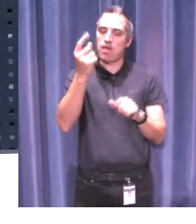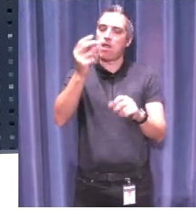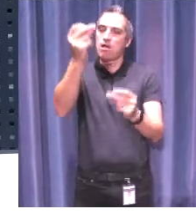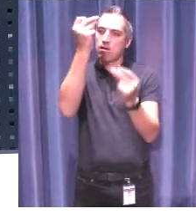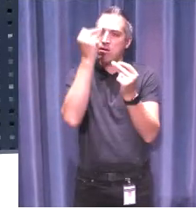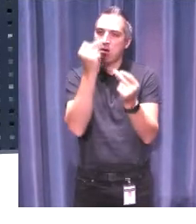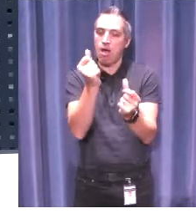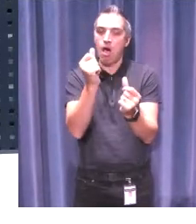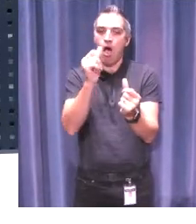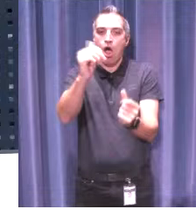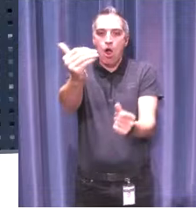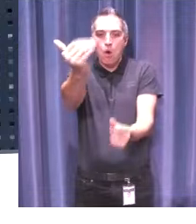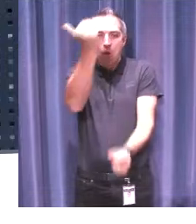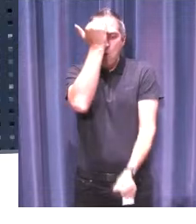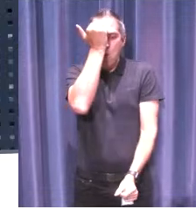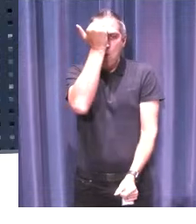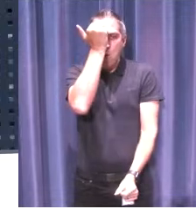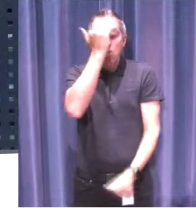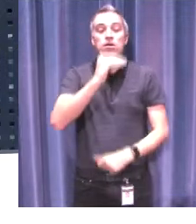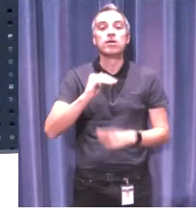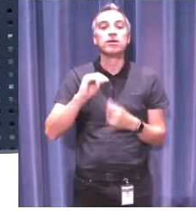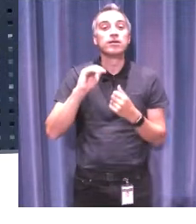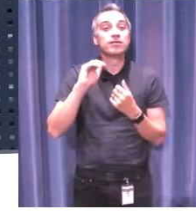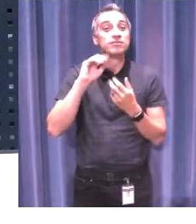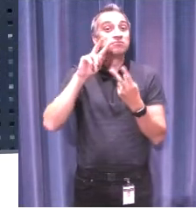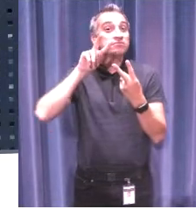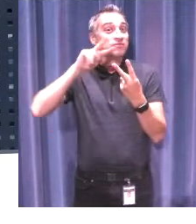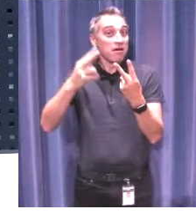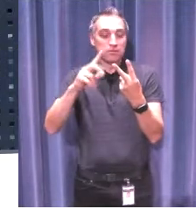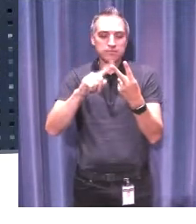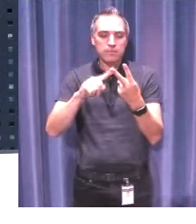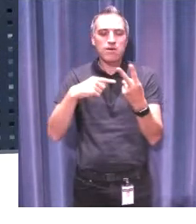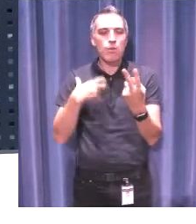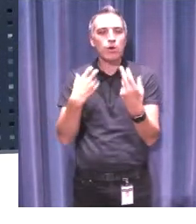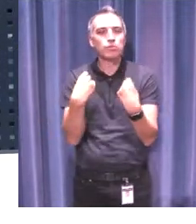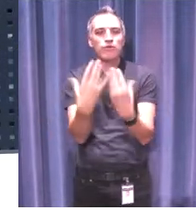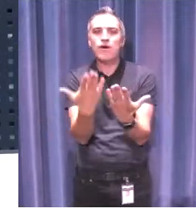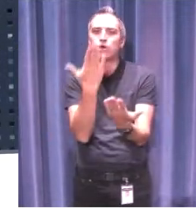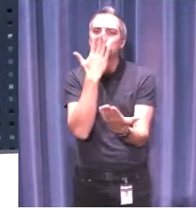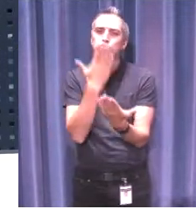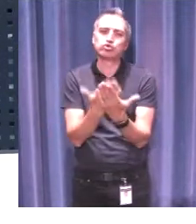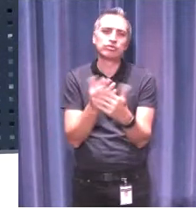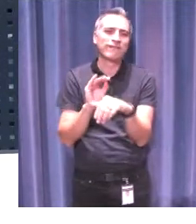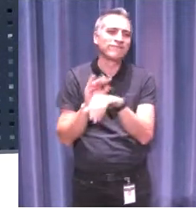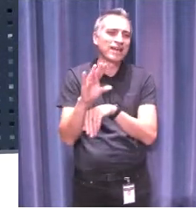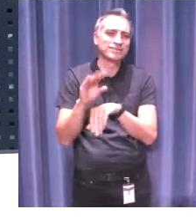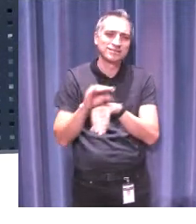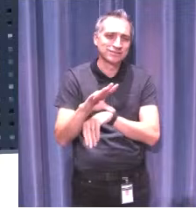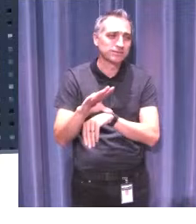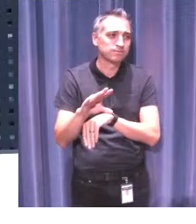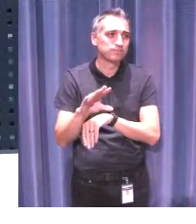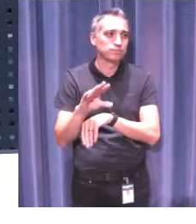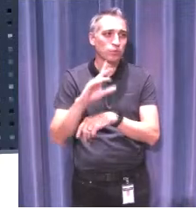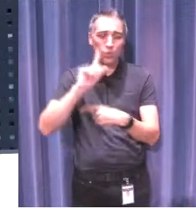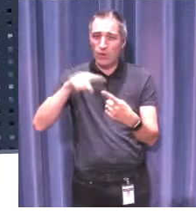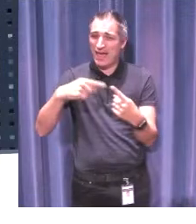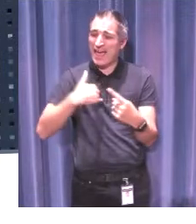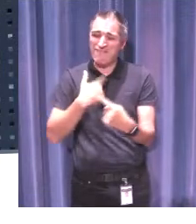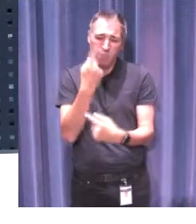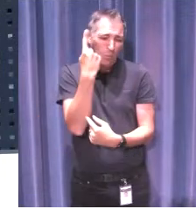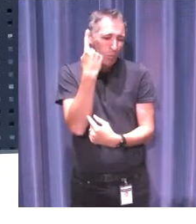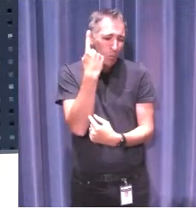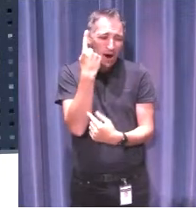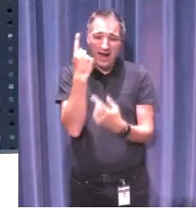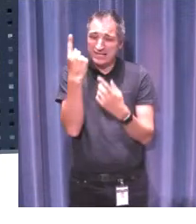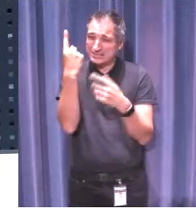then I want to give you good advice when I get my chance. I only maybe